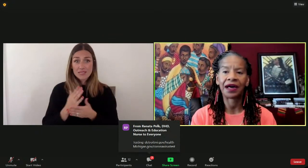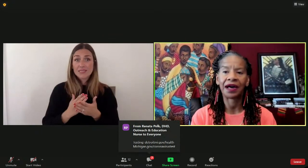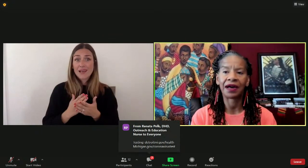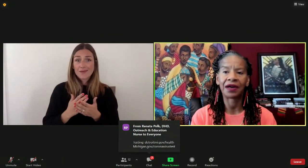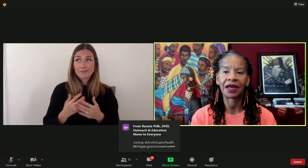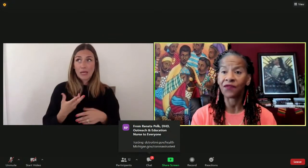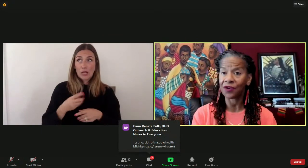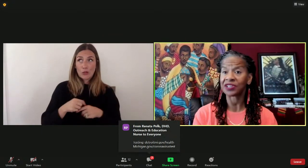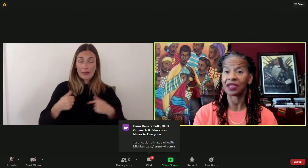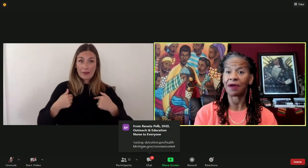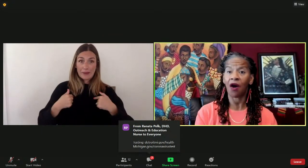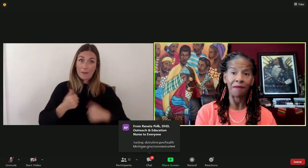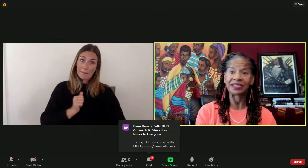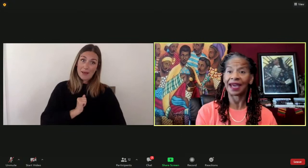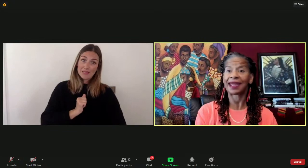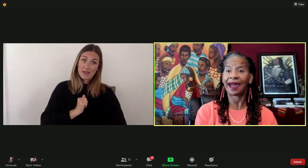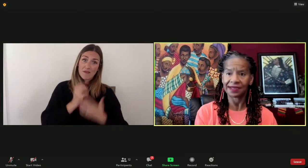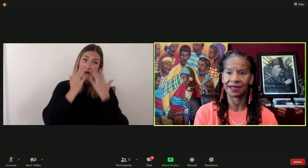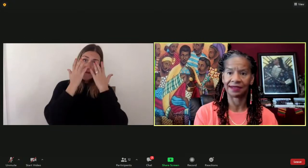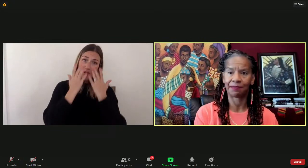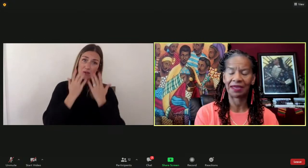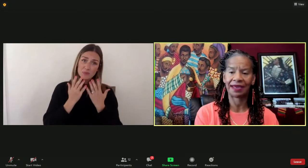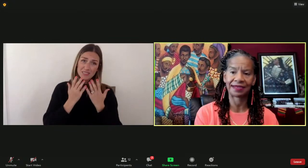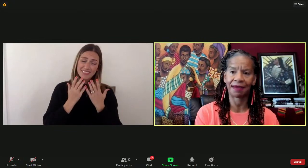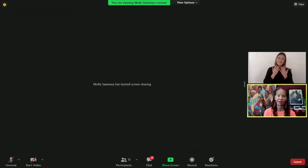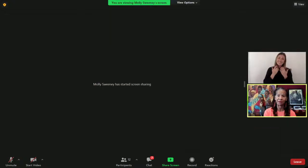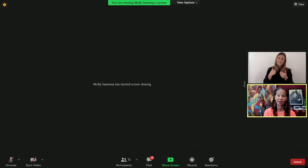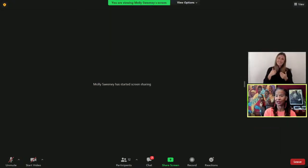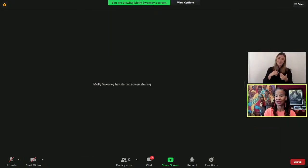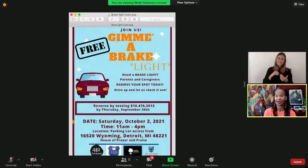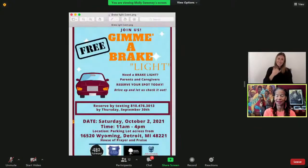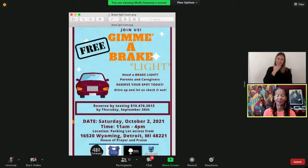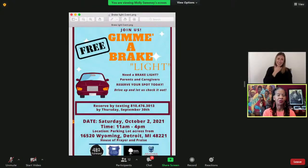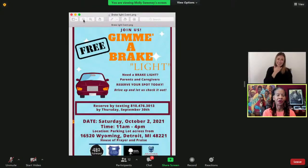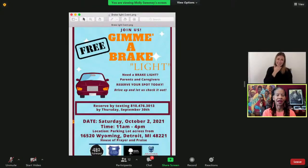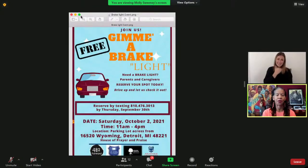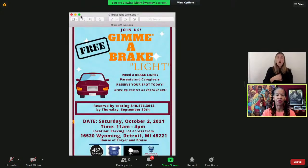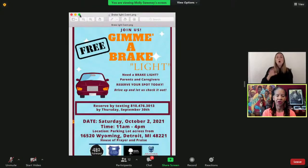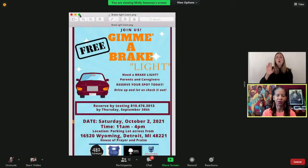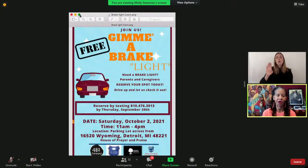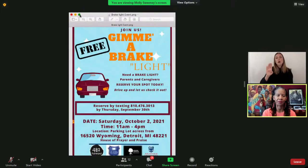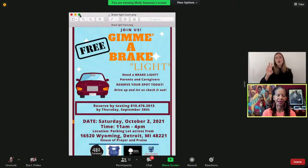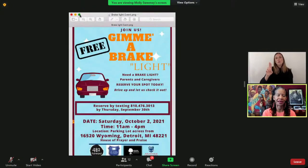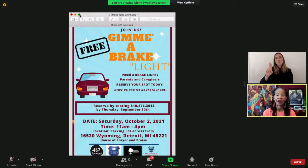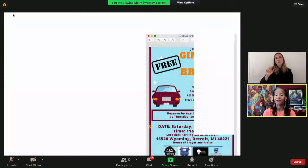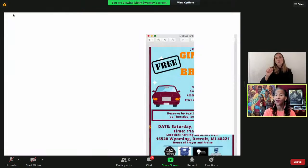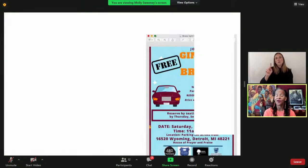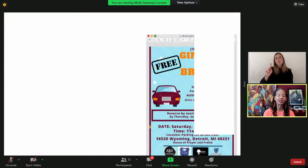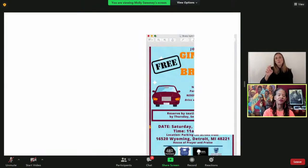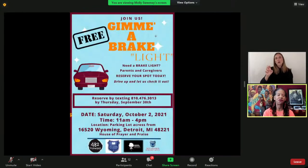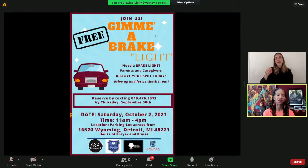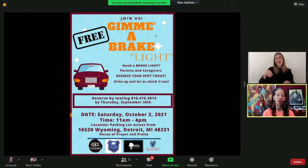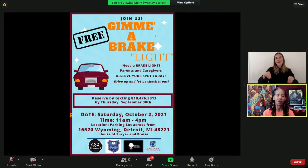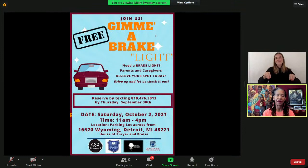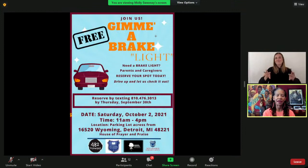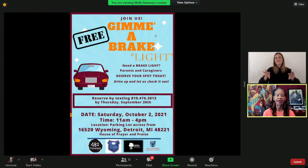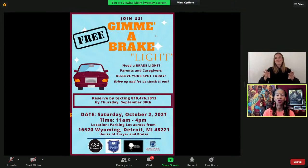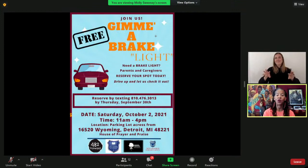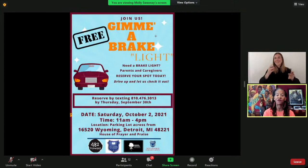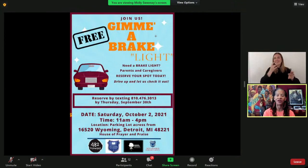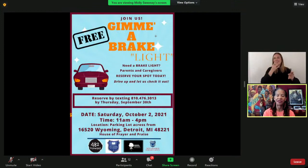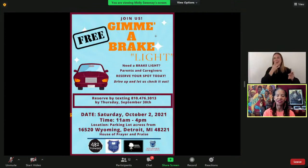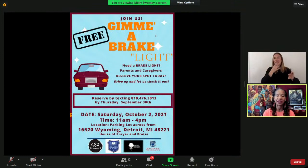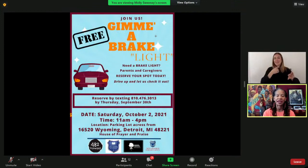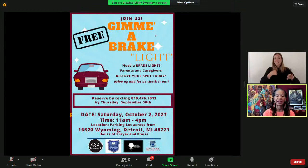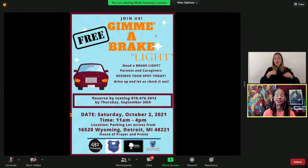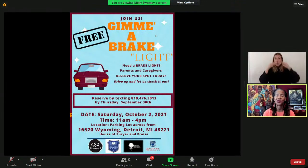have unfortunately almost had accidents because some people's brake lights were not working properly. 482 Forward at